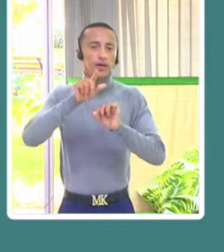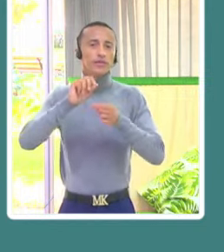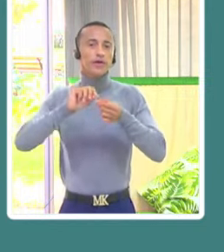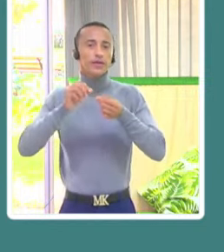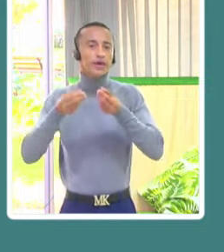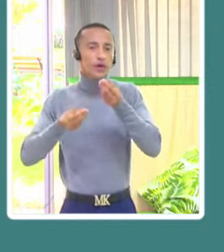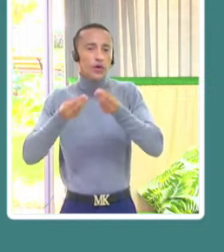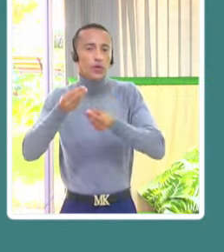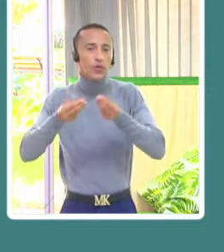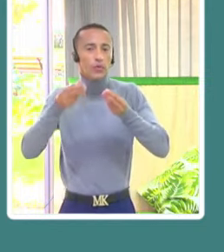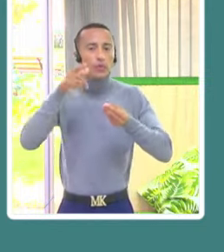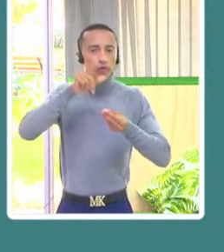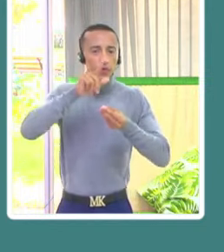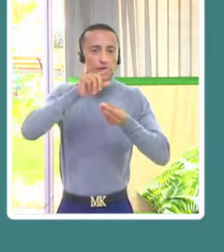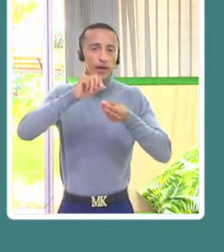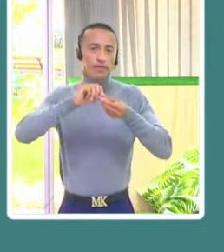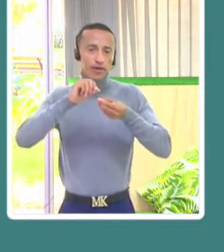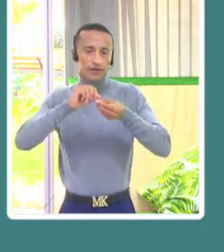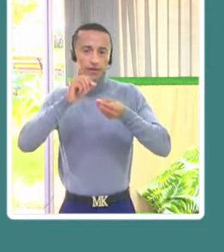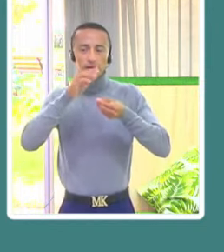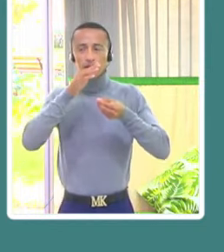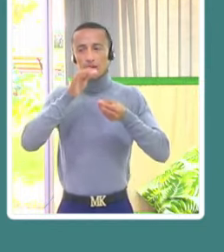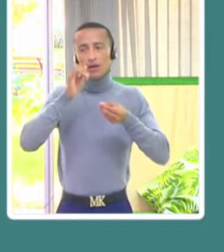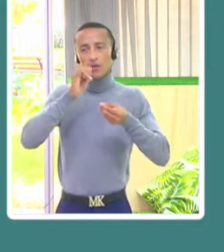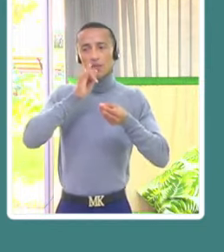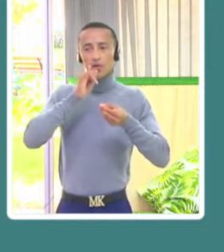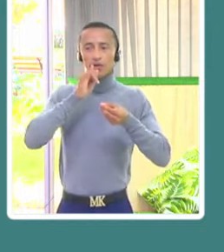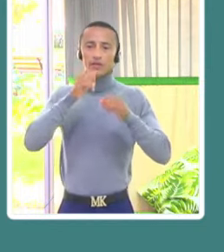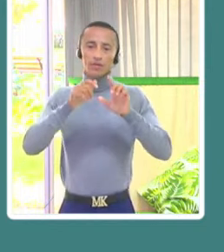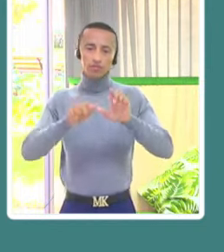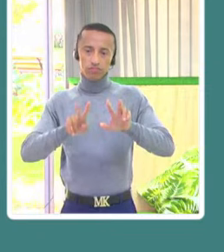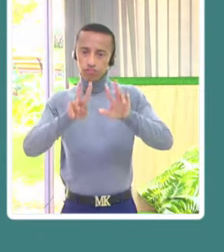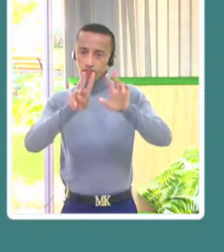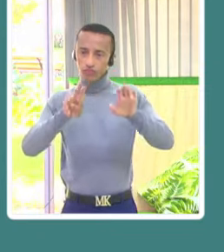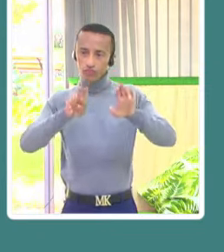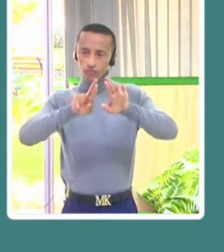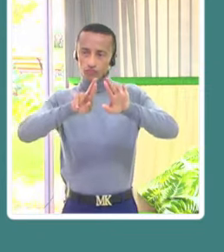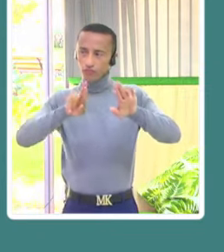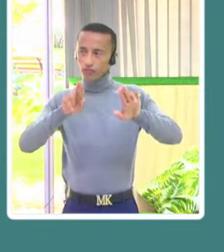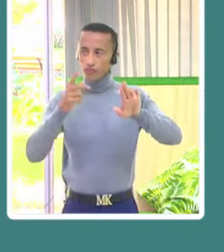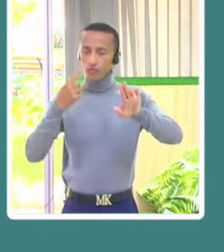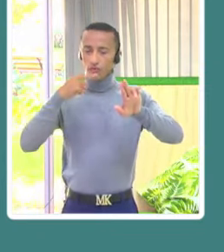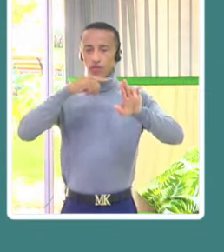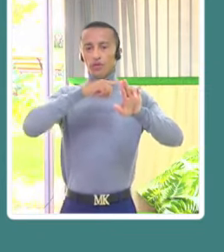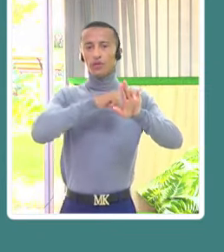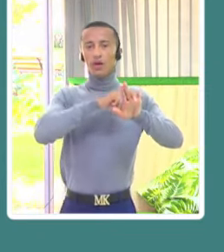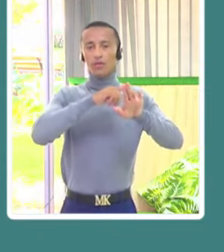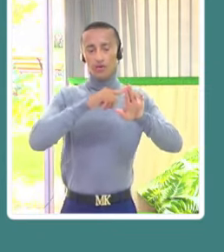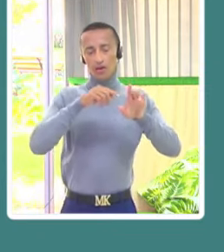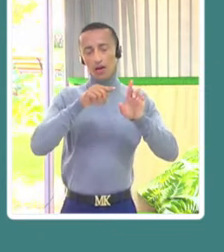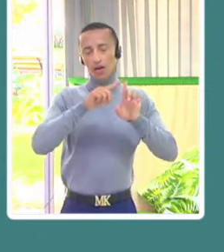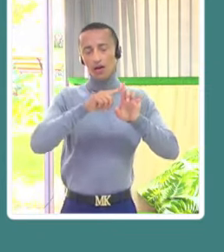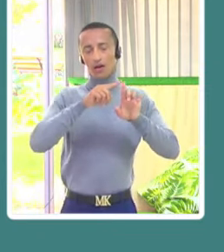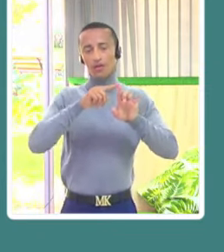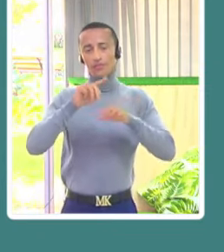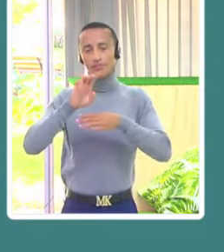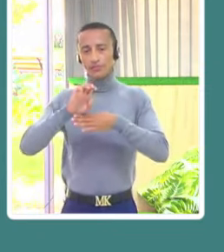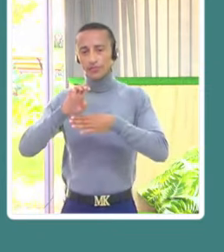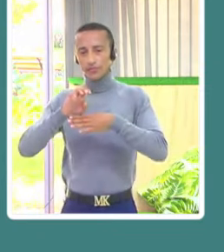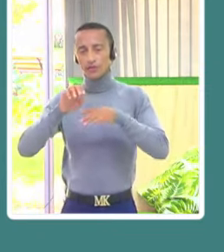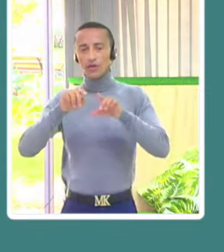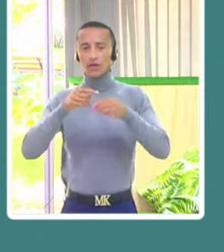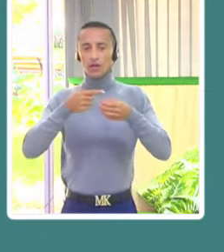analytics for particular areas. For example, we are in Belém, you have quilombolas. Now, you see a mapping